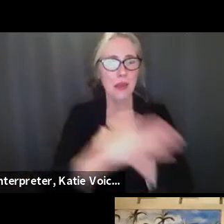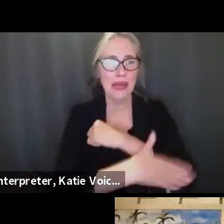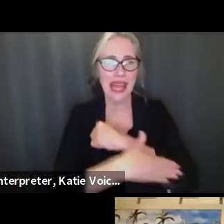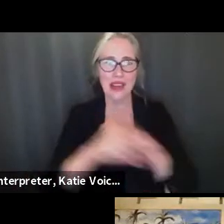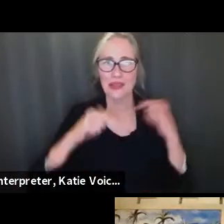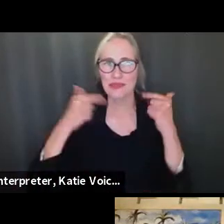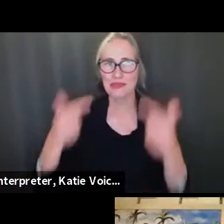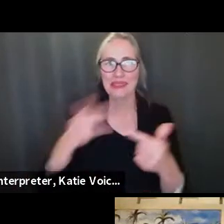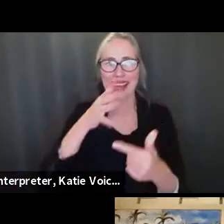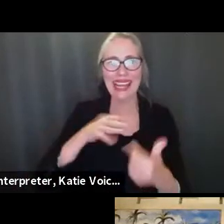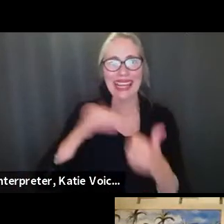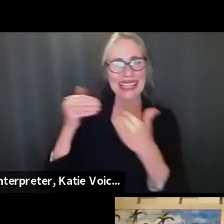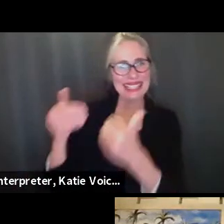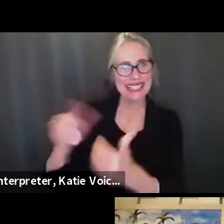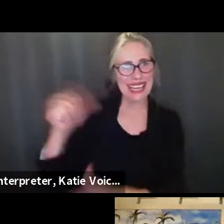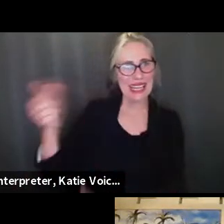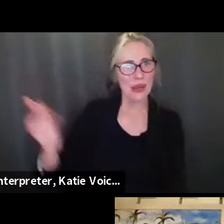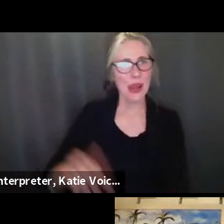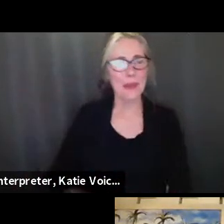away.